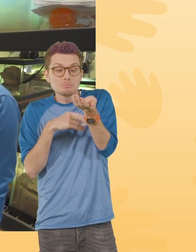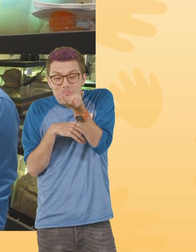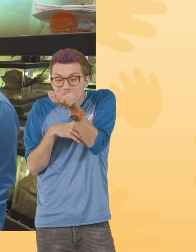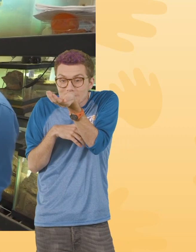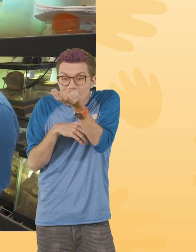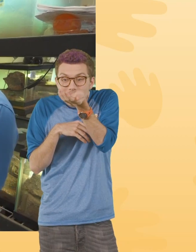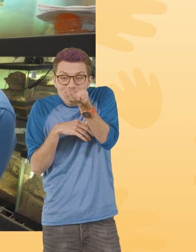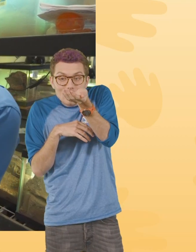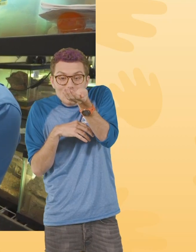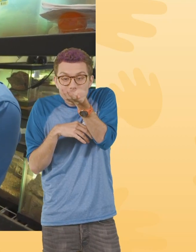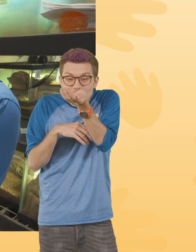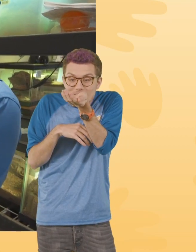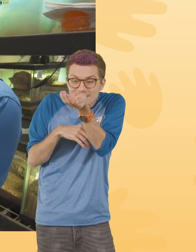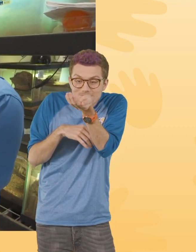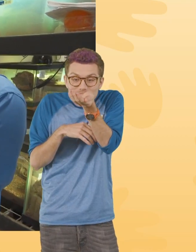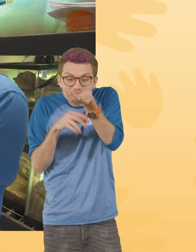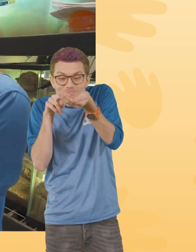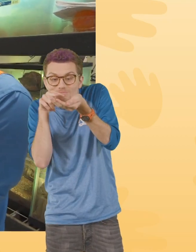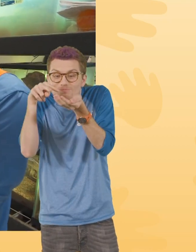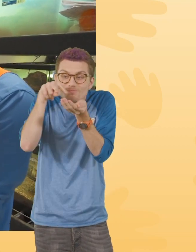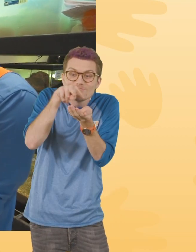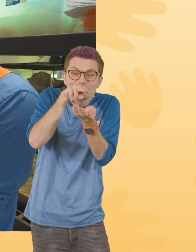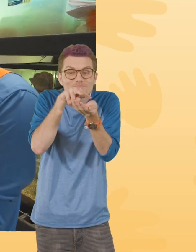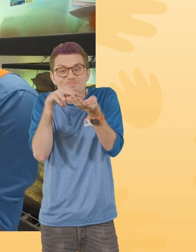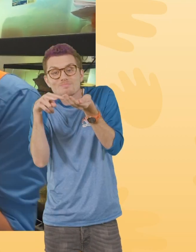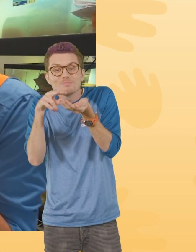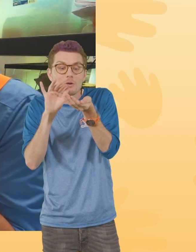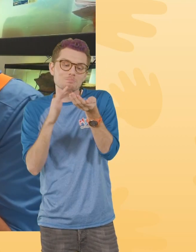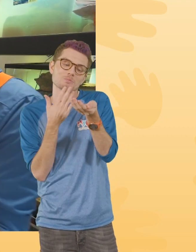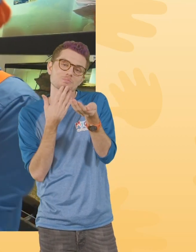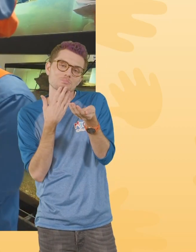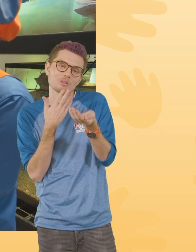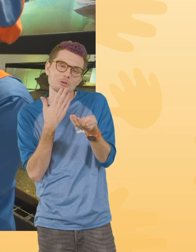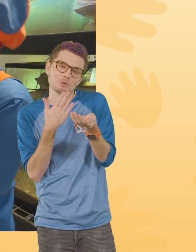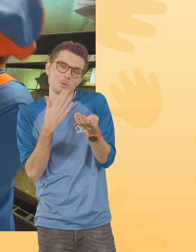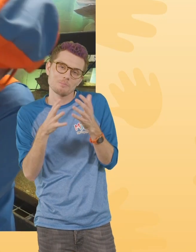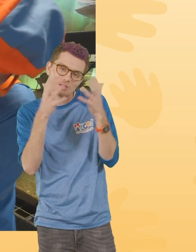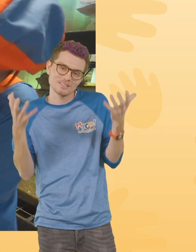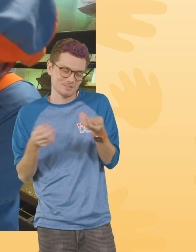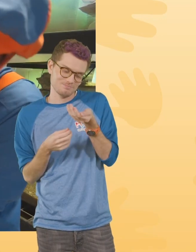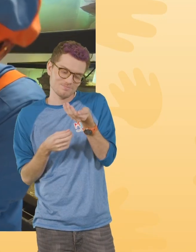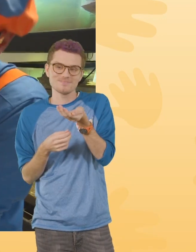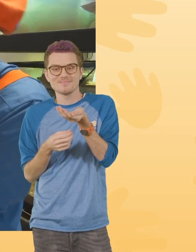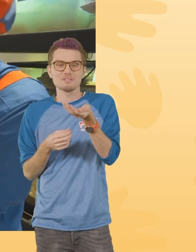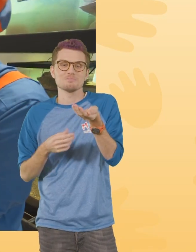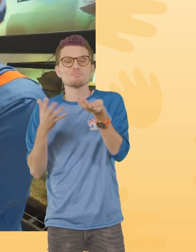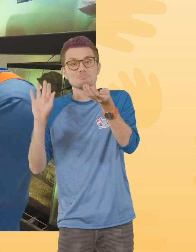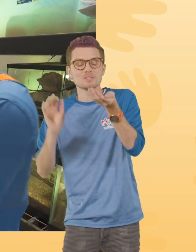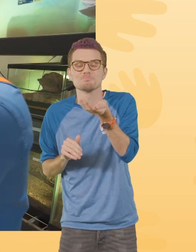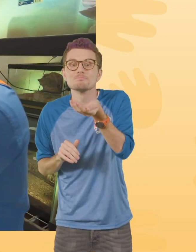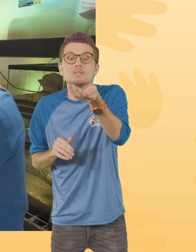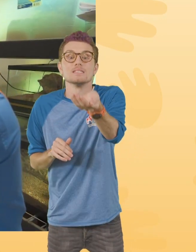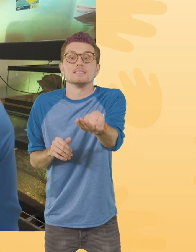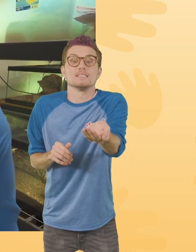Wow. He's so cute. Oh, knees just hanging out. Okay, well, thank you